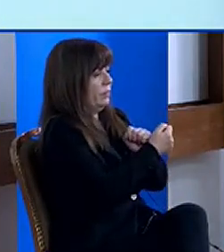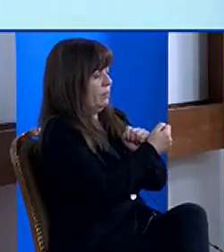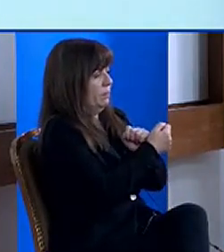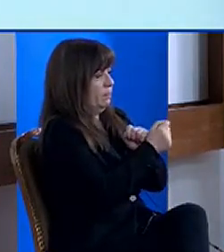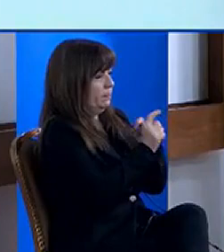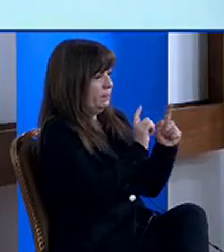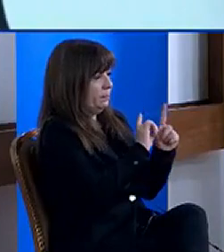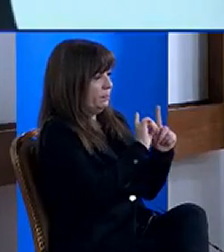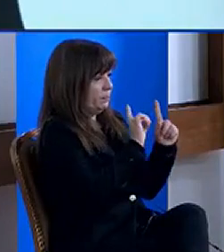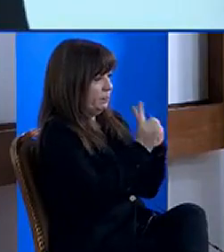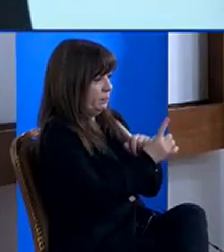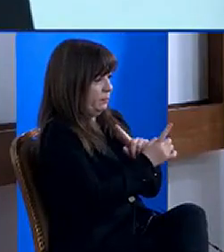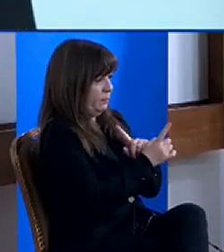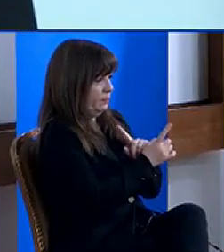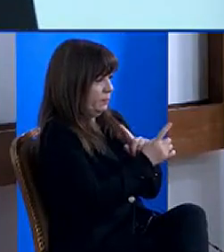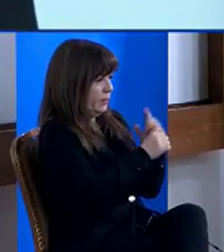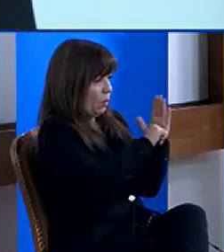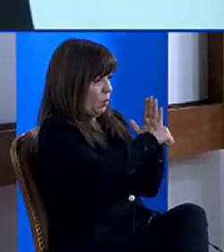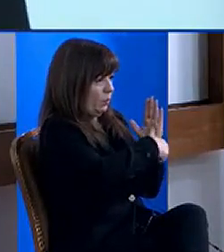we need to do.